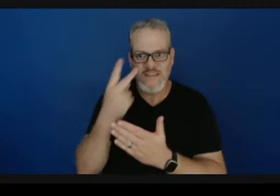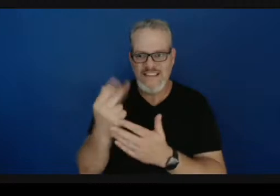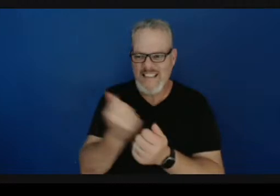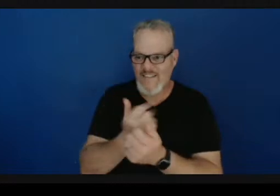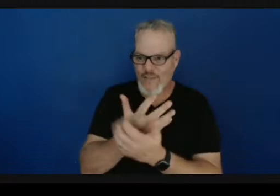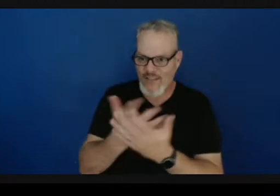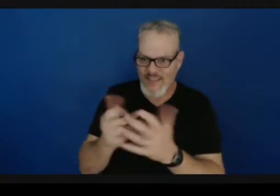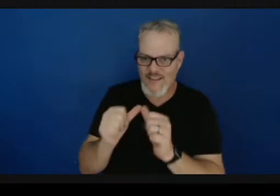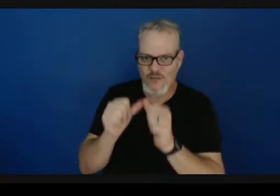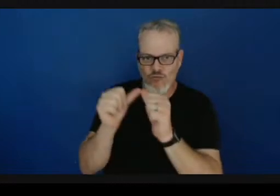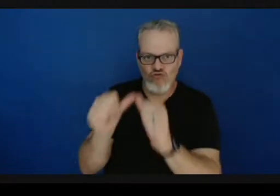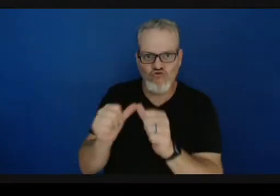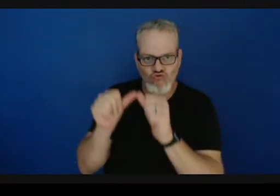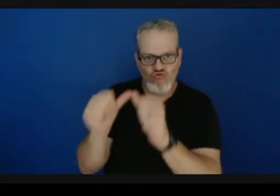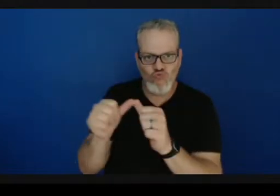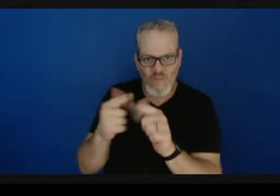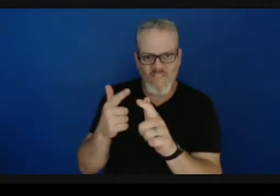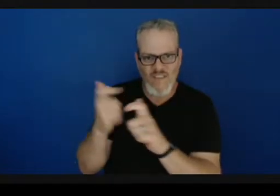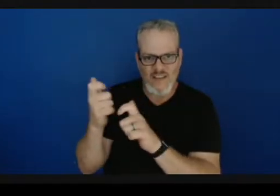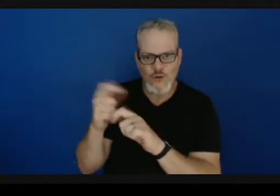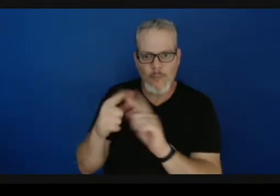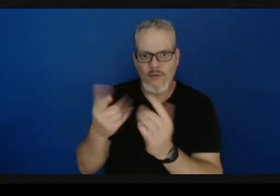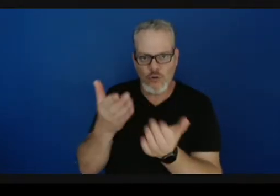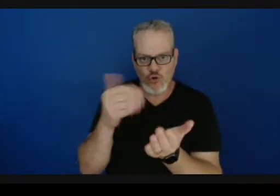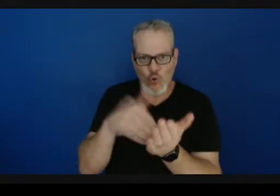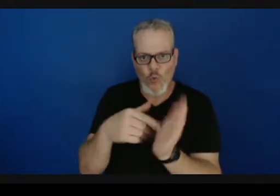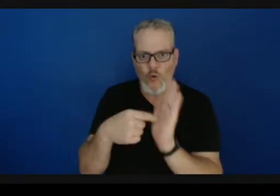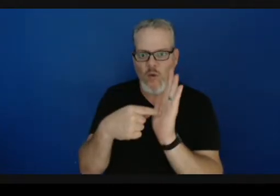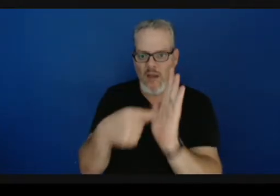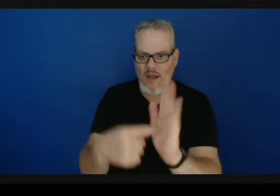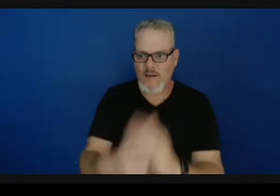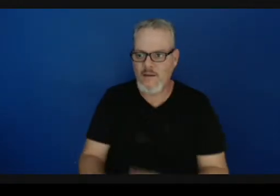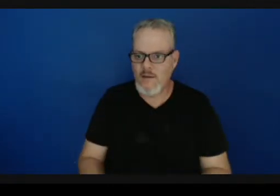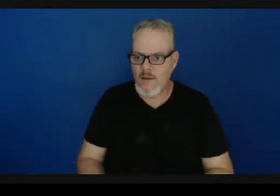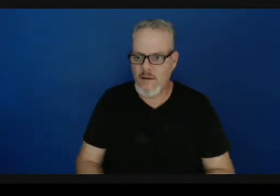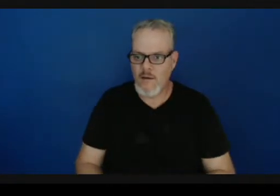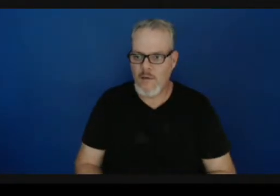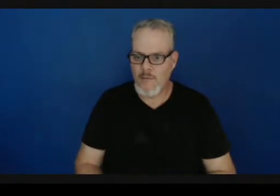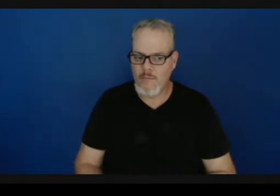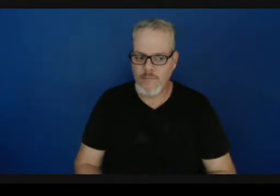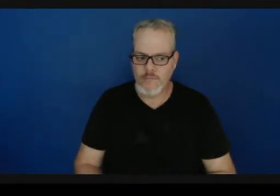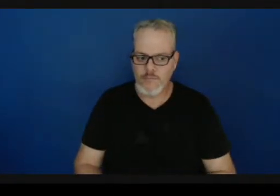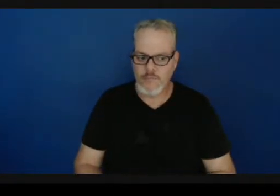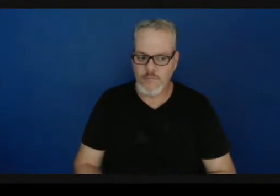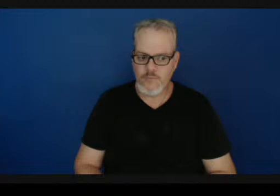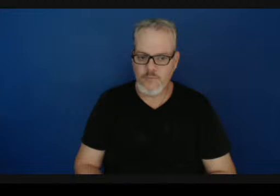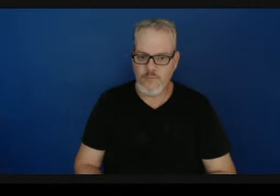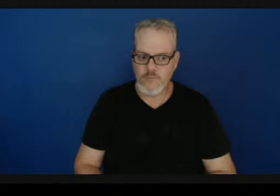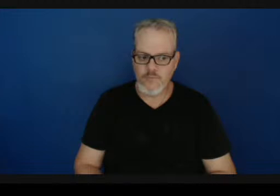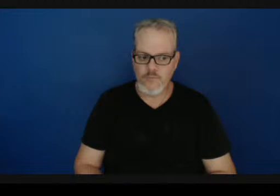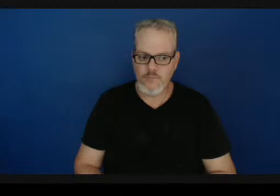little faster. So here's that full day, the whole pad cooling.